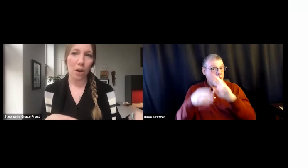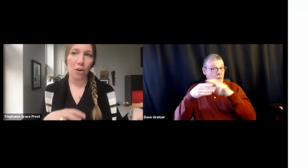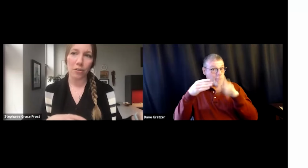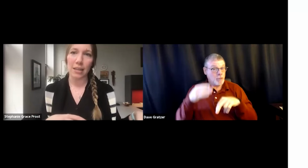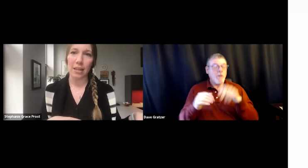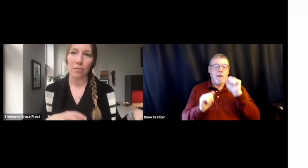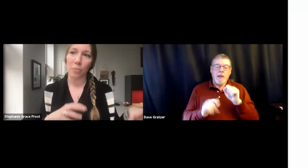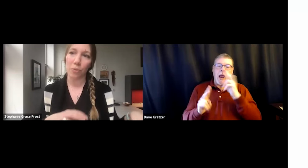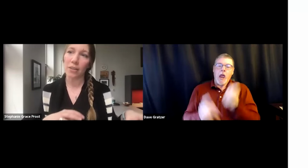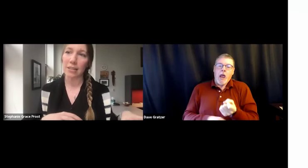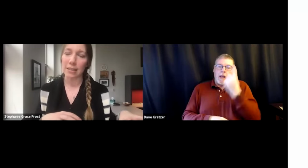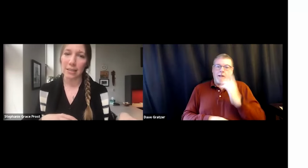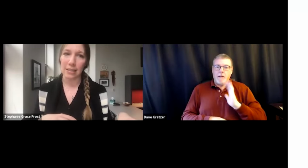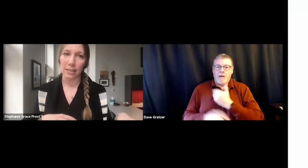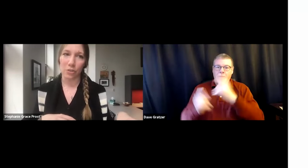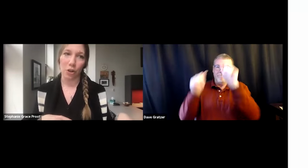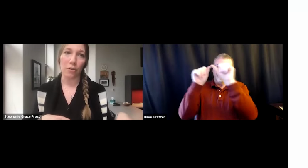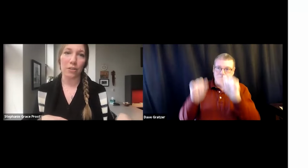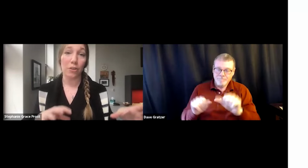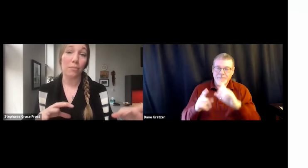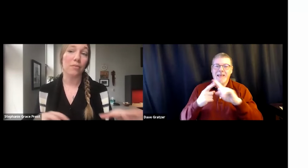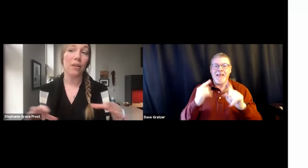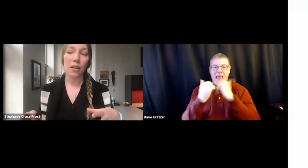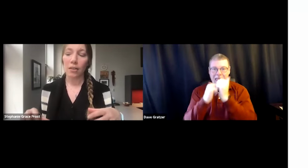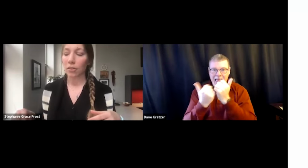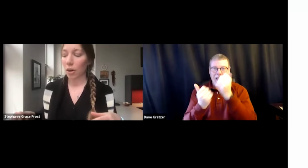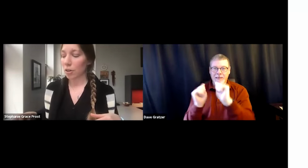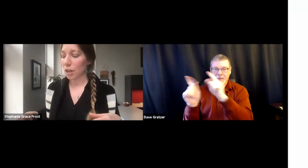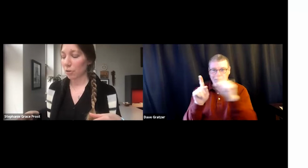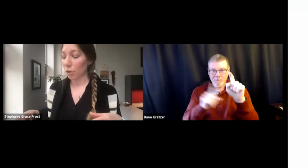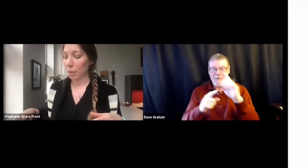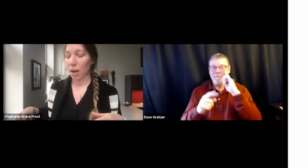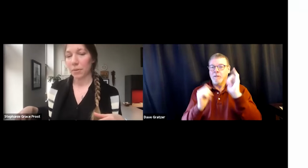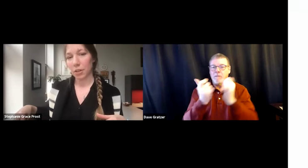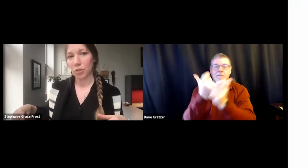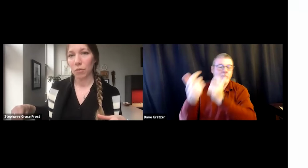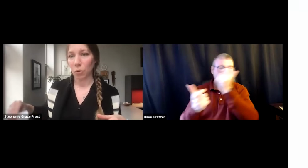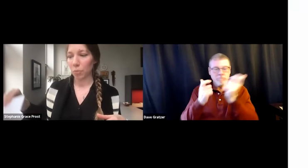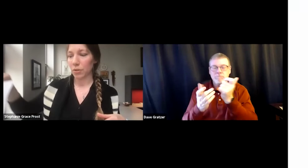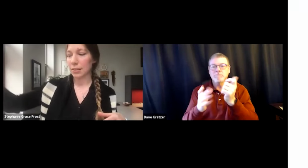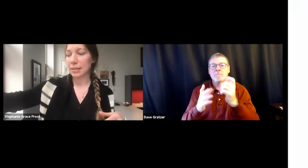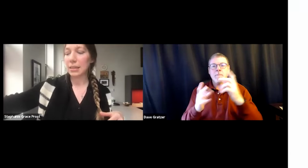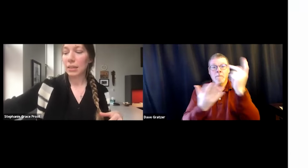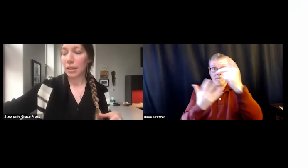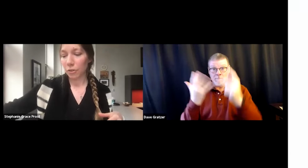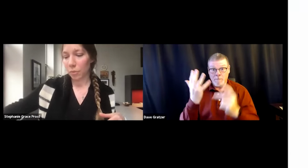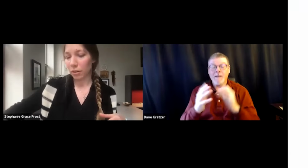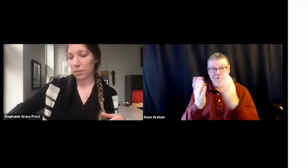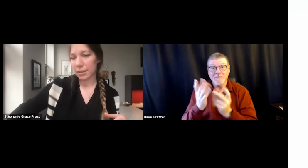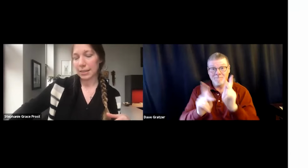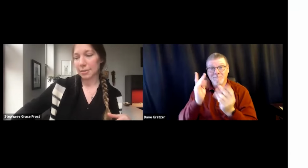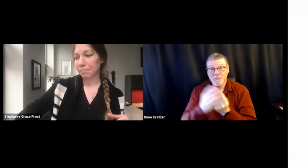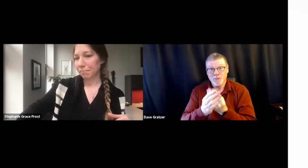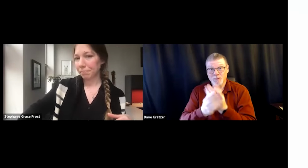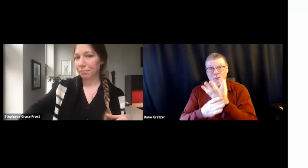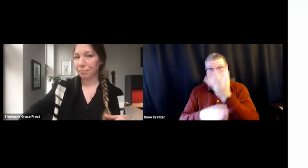shape our understanding of the previous statistics shown in terms of the large and growing population of older persons in the criminal